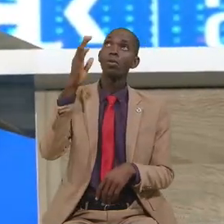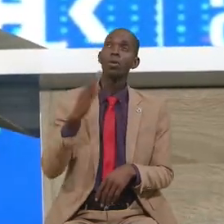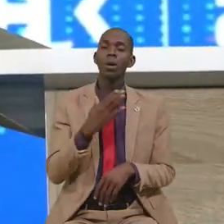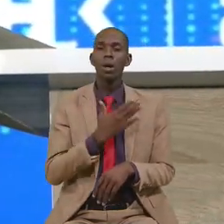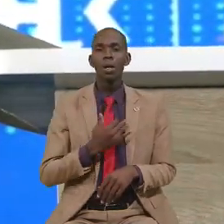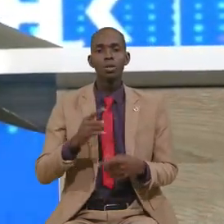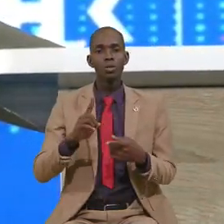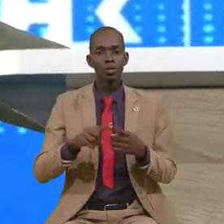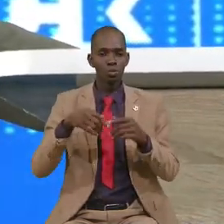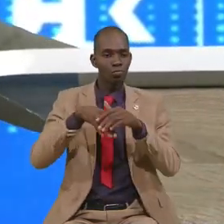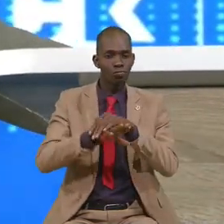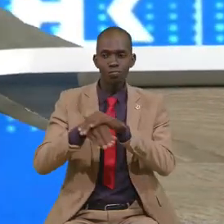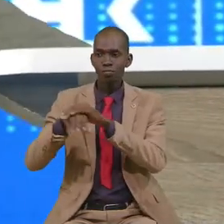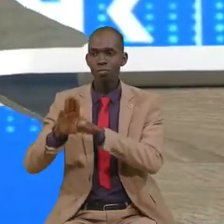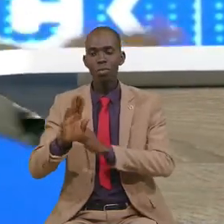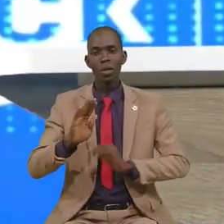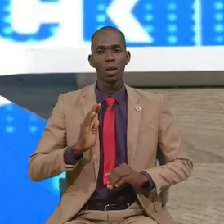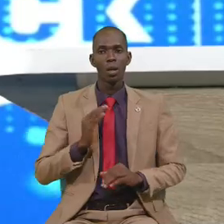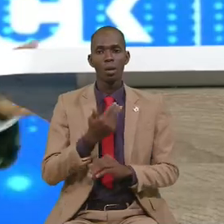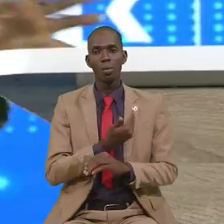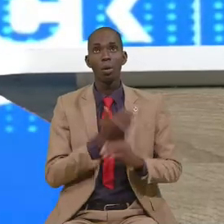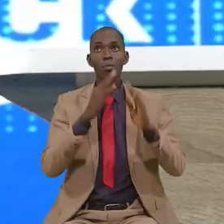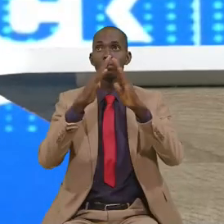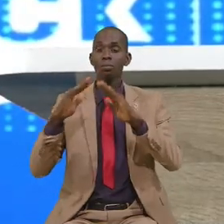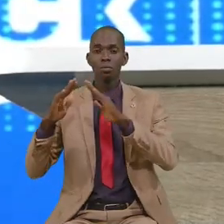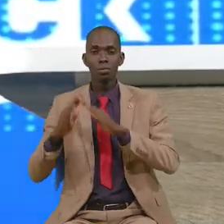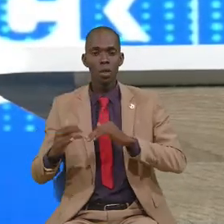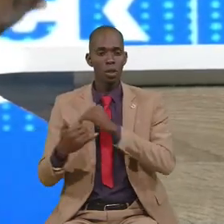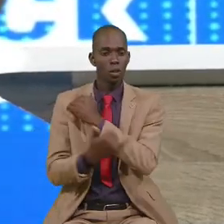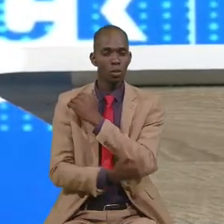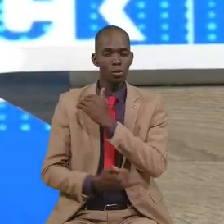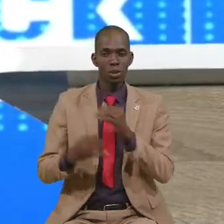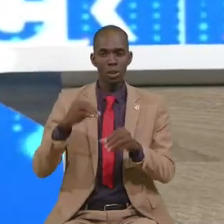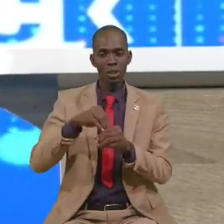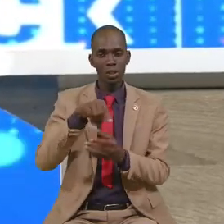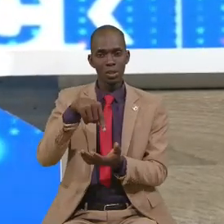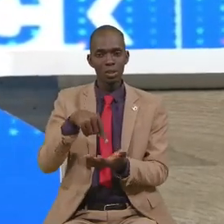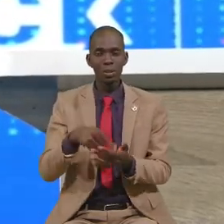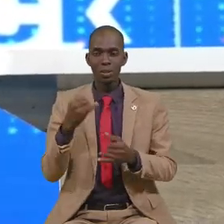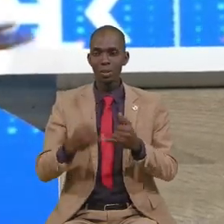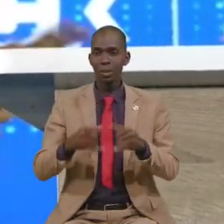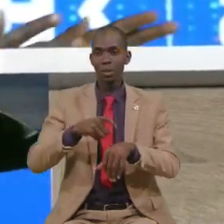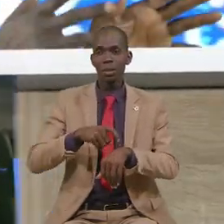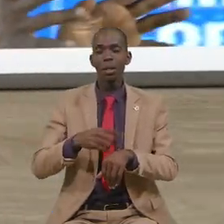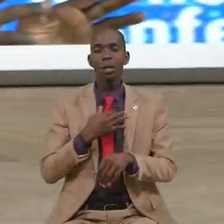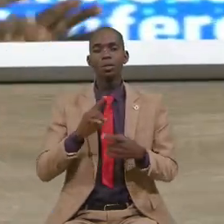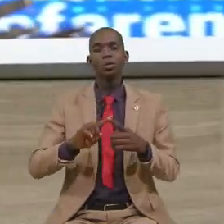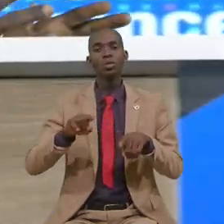our community, our country, in these last days, and to go beyond that